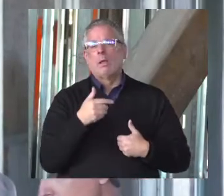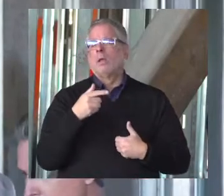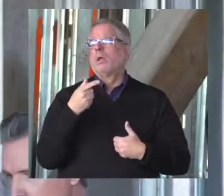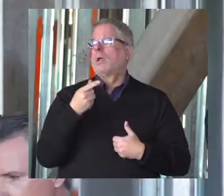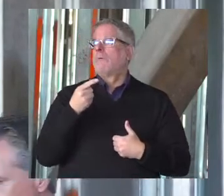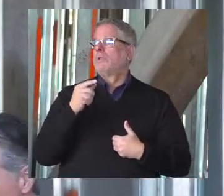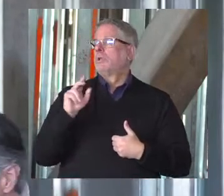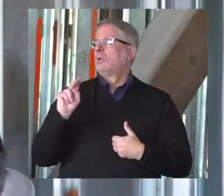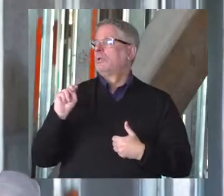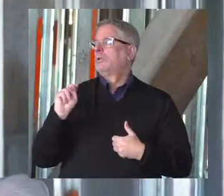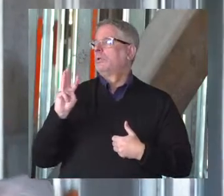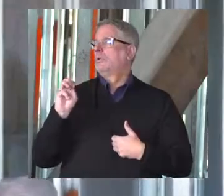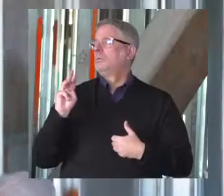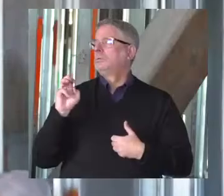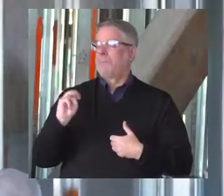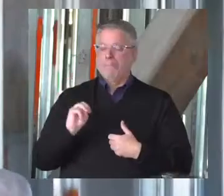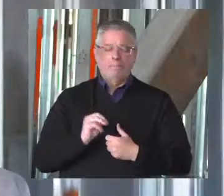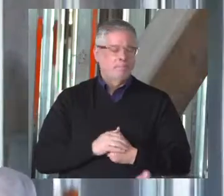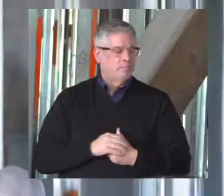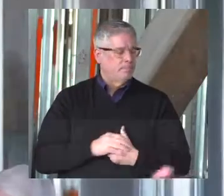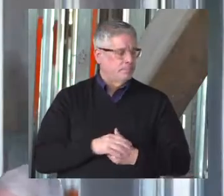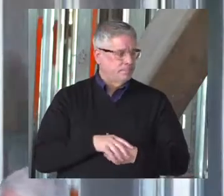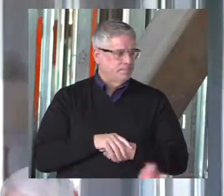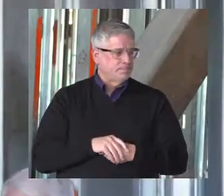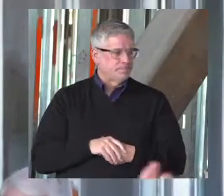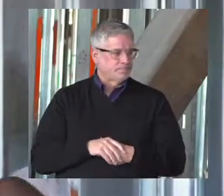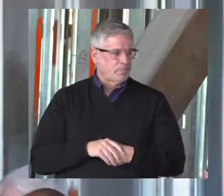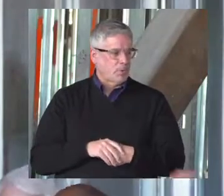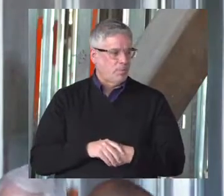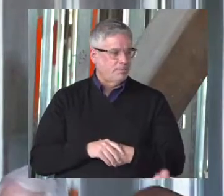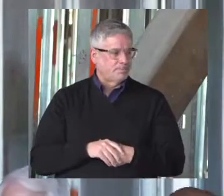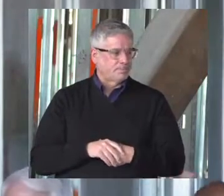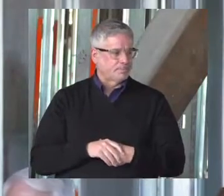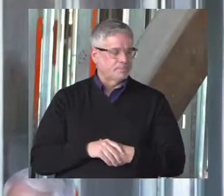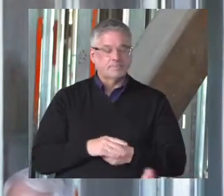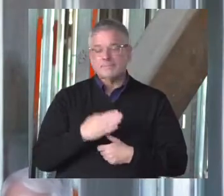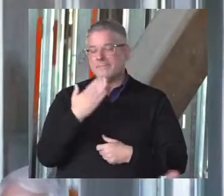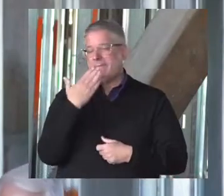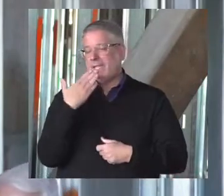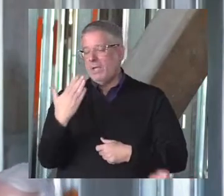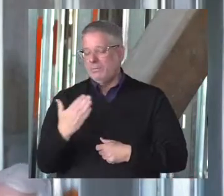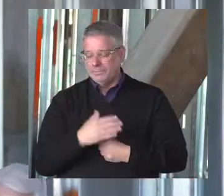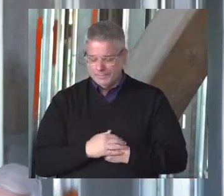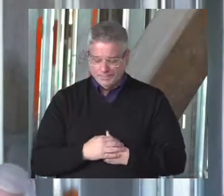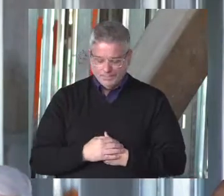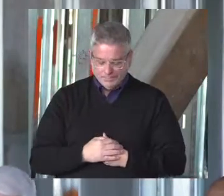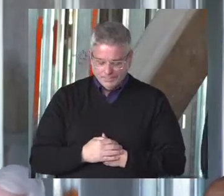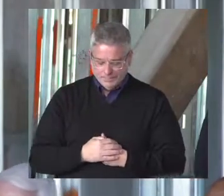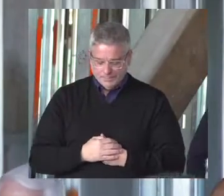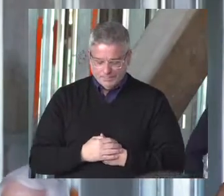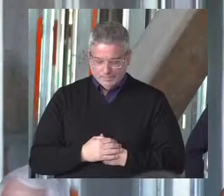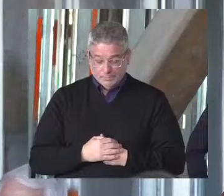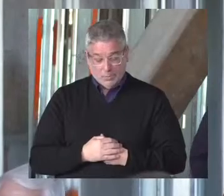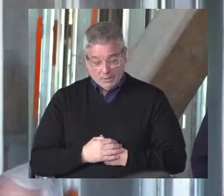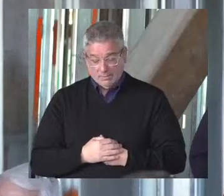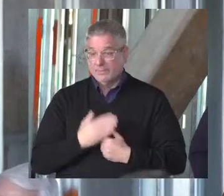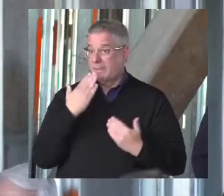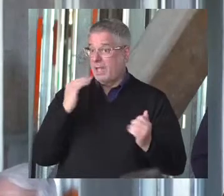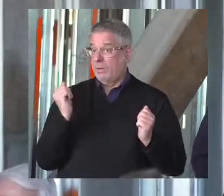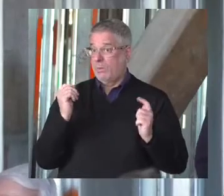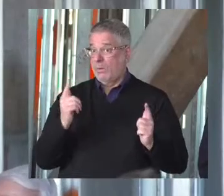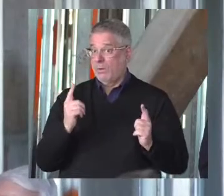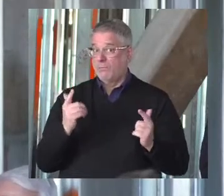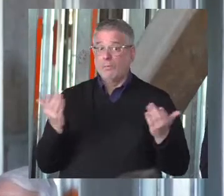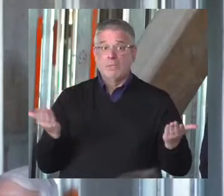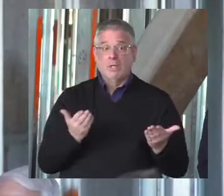Gavin Newsom. Thank you, Mr. President. Well, Thank you all